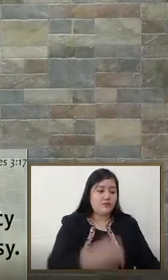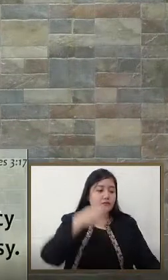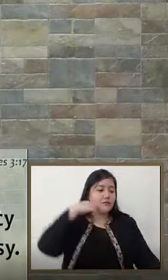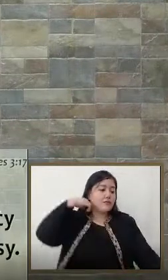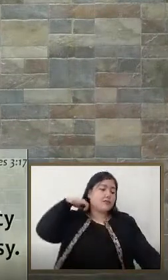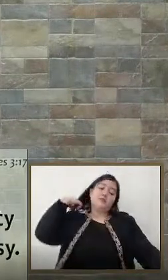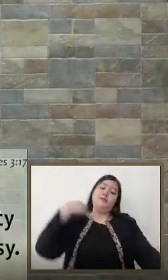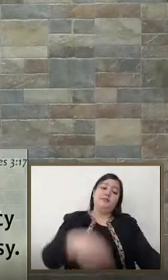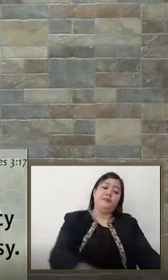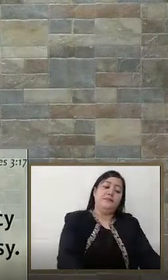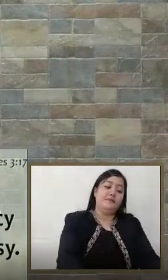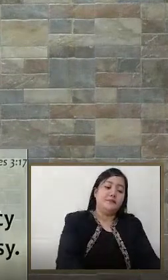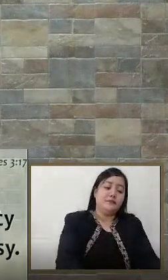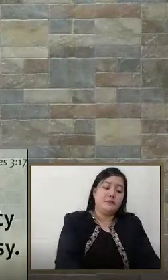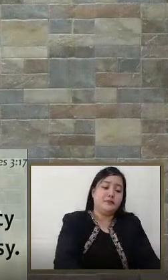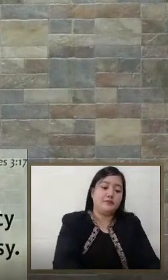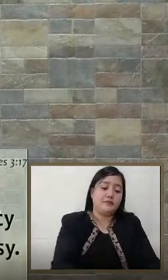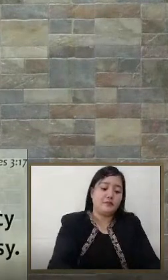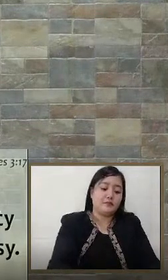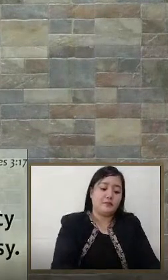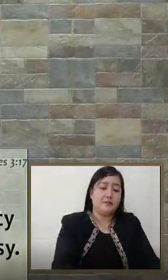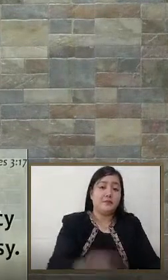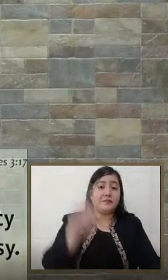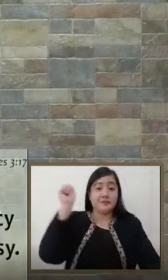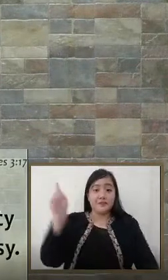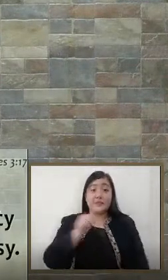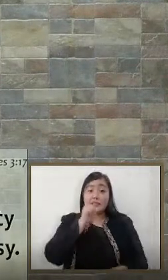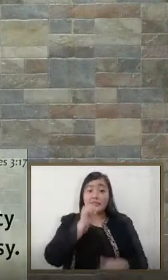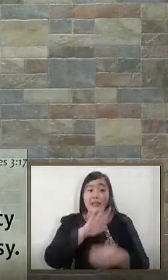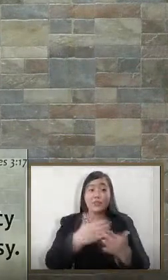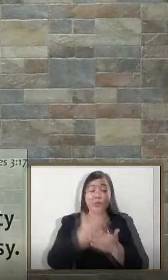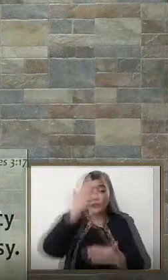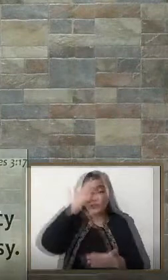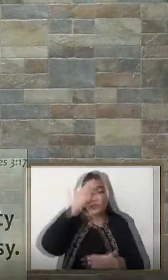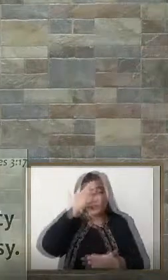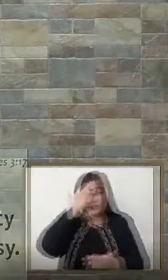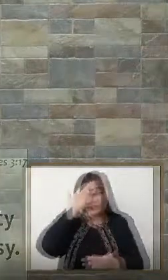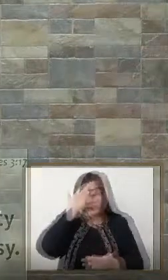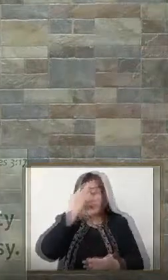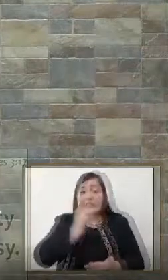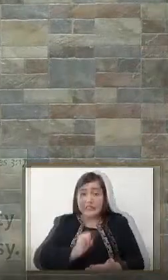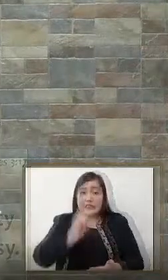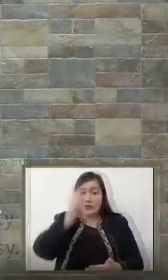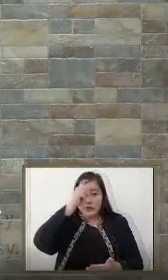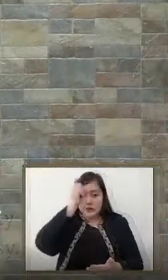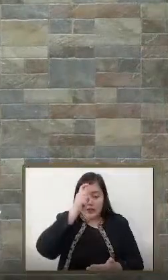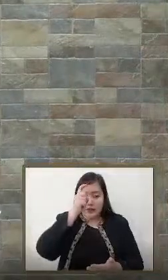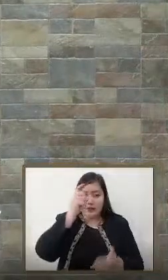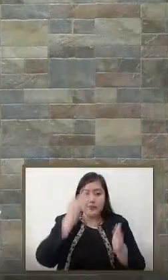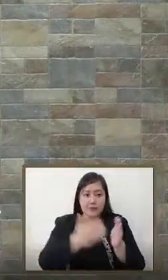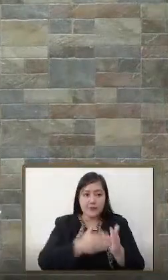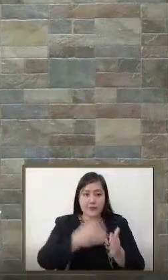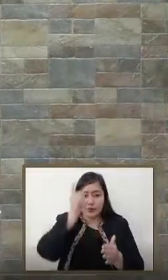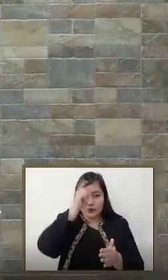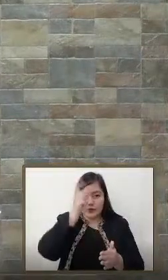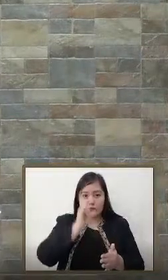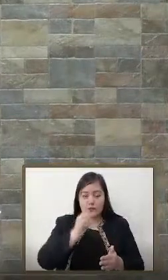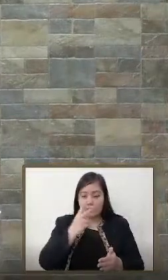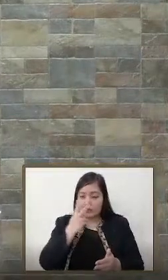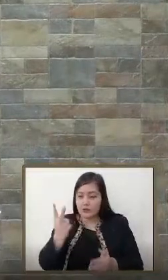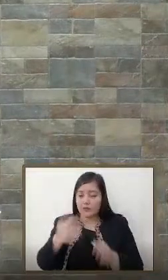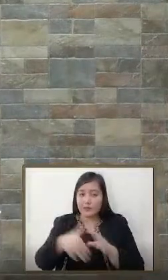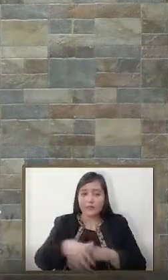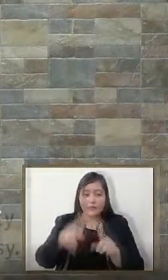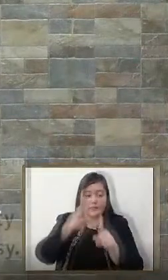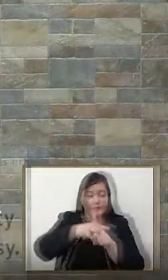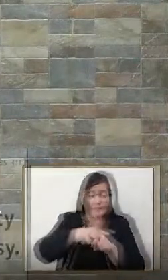Dexter. So, wisdom is seen in the application. All right, notice what the Bible says